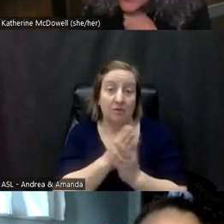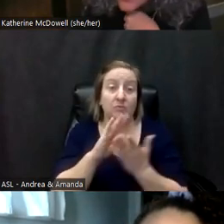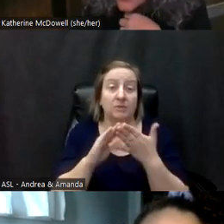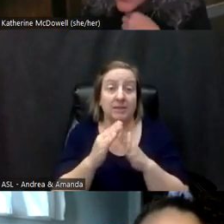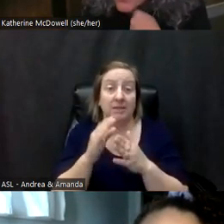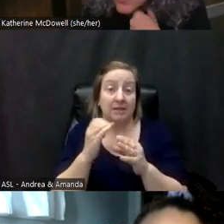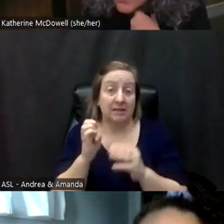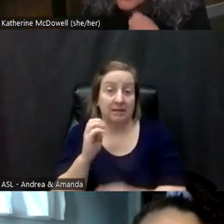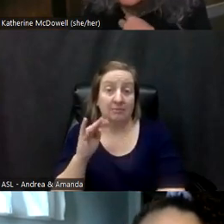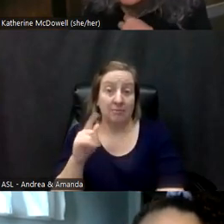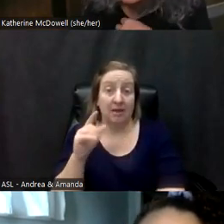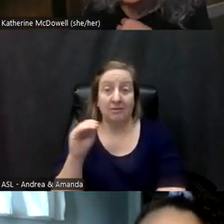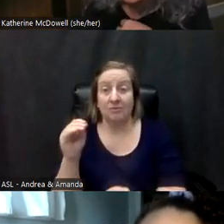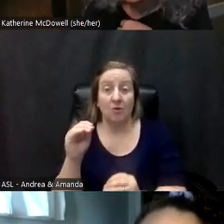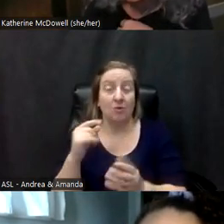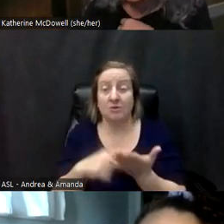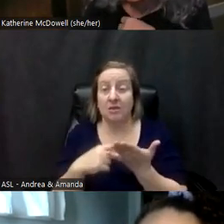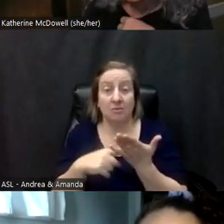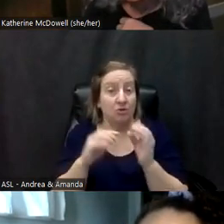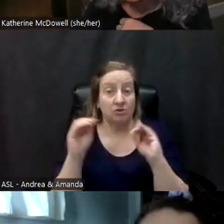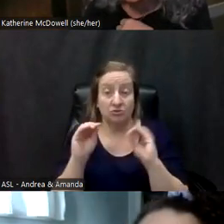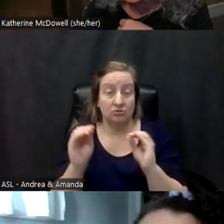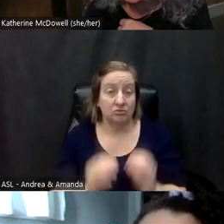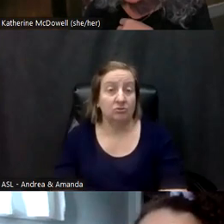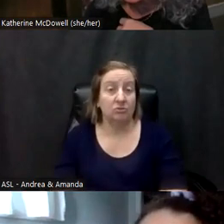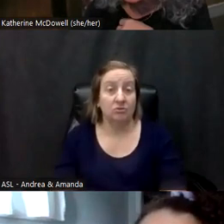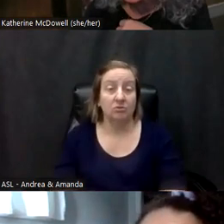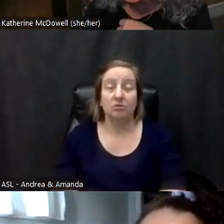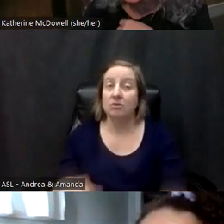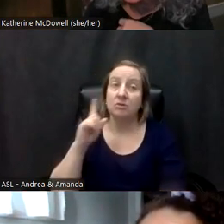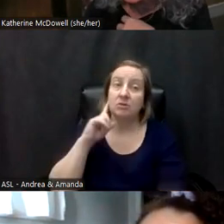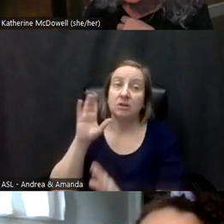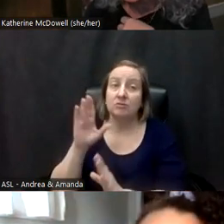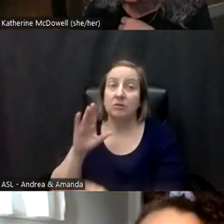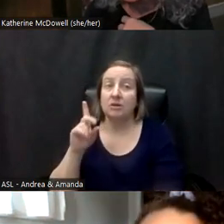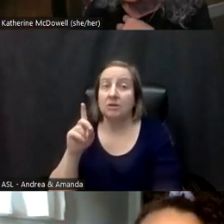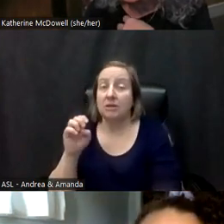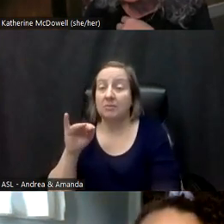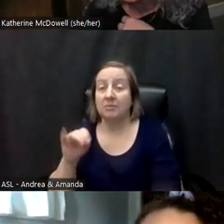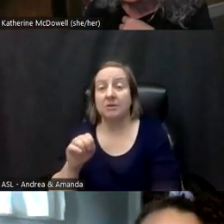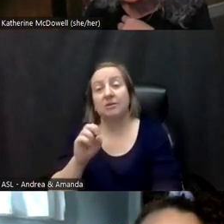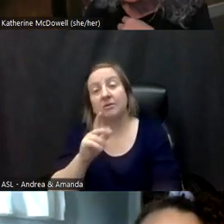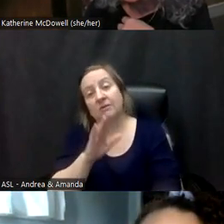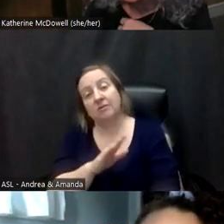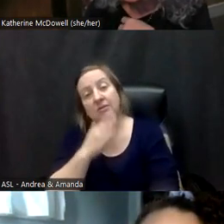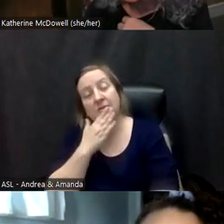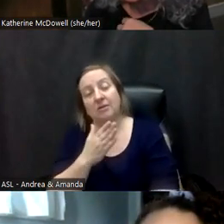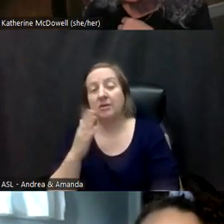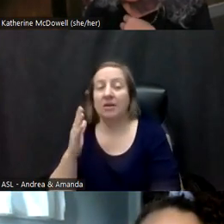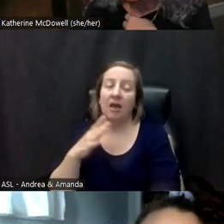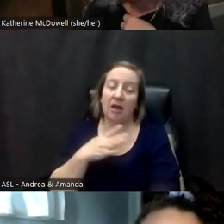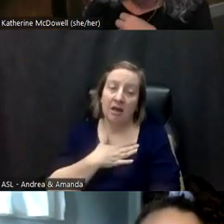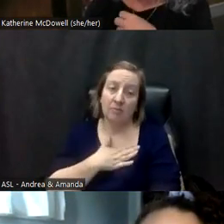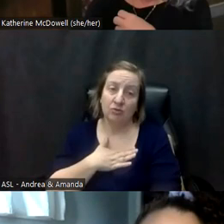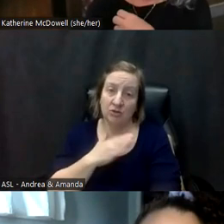email. No deliberations involved. That sounds great, Debbie. Okay, good, thanks. I appreciate it. And then that